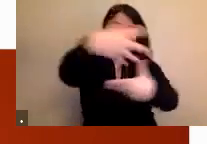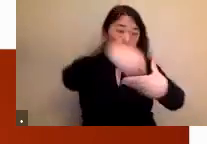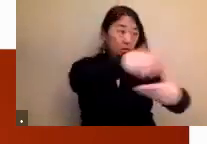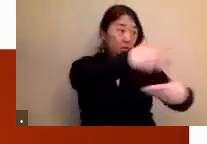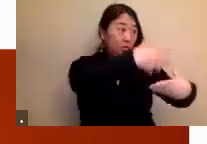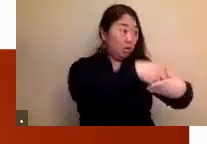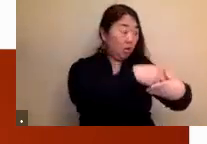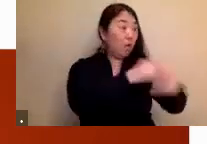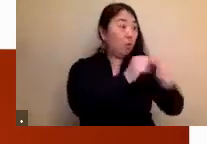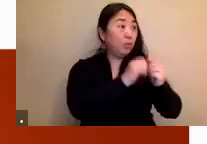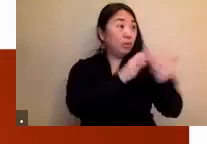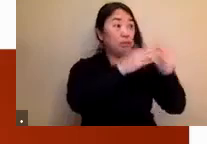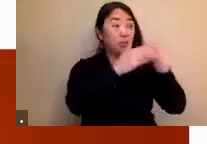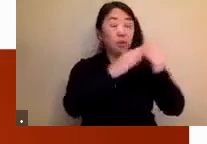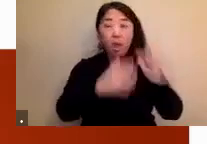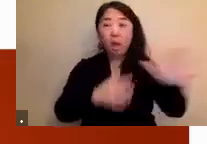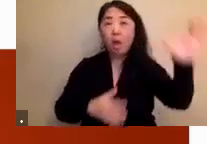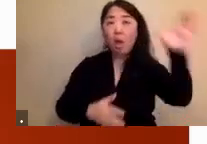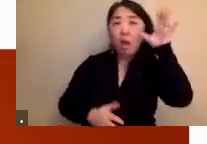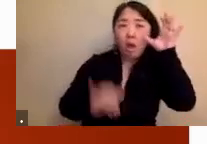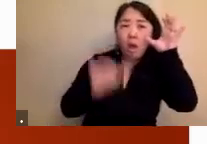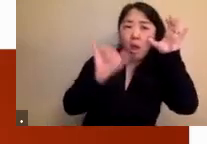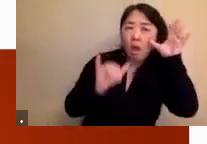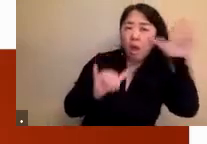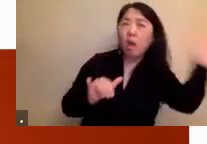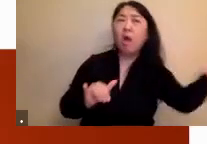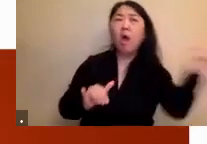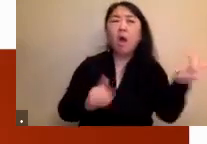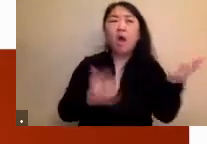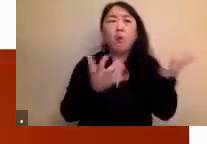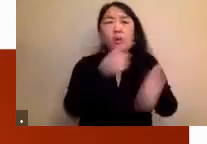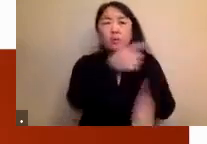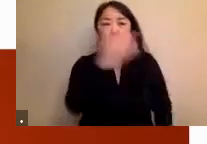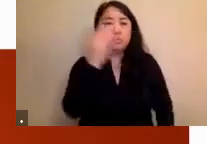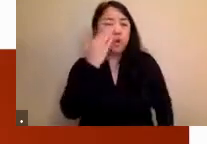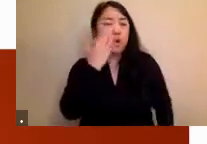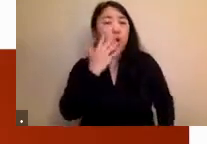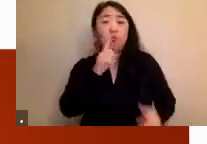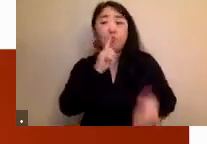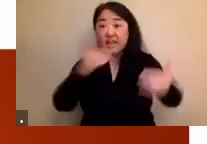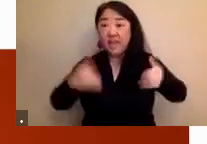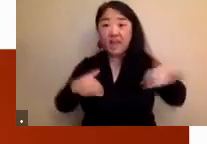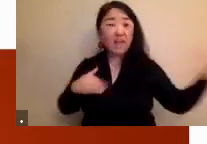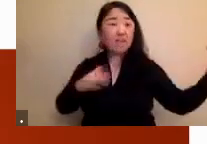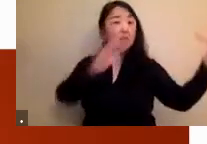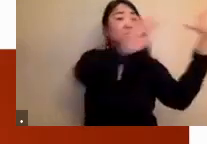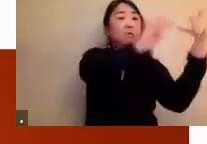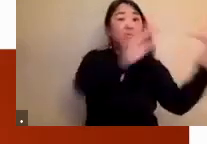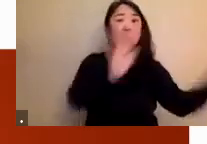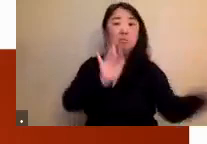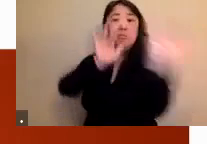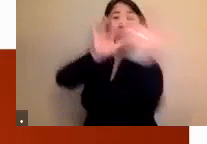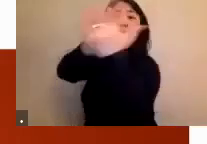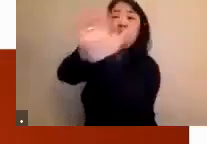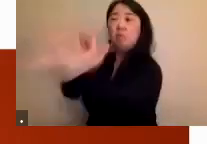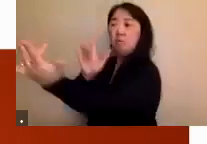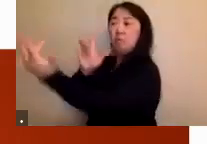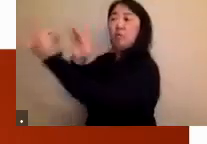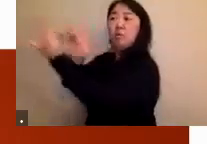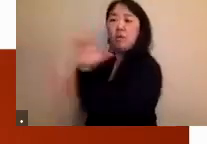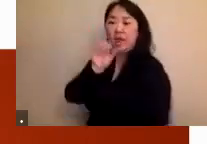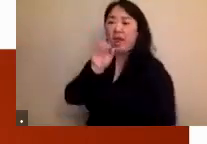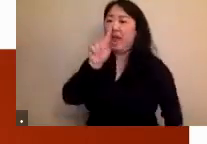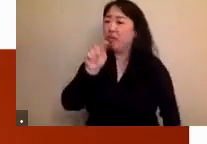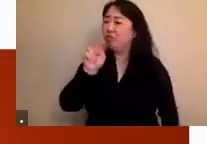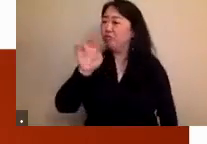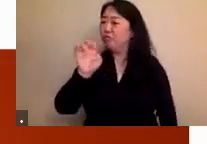so we can hear their voice, to hear what they want to know? Is there outreach that is allowing us to reach every single person in